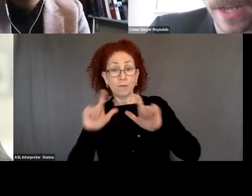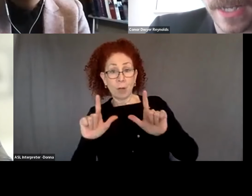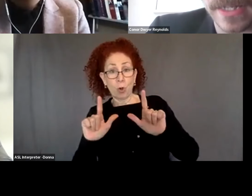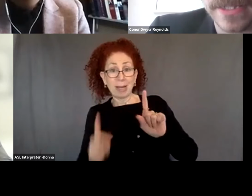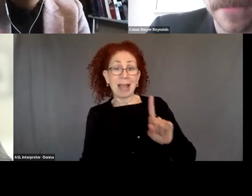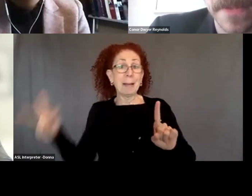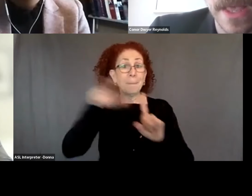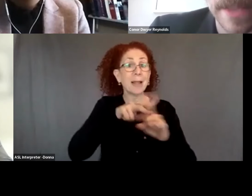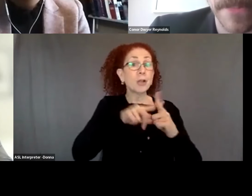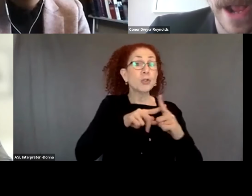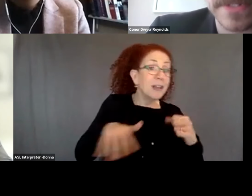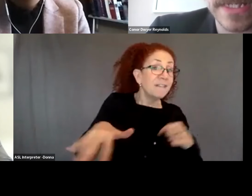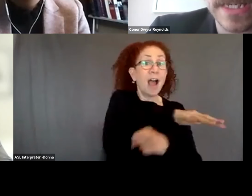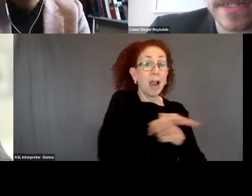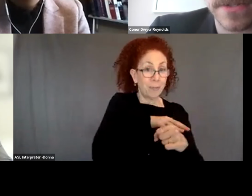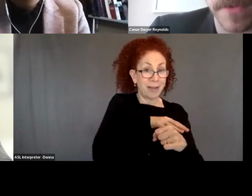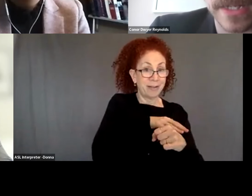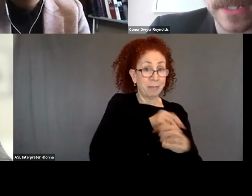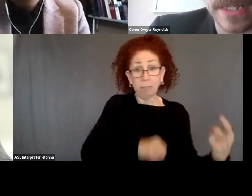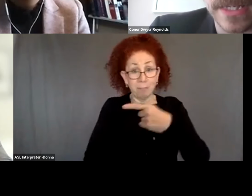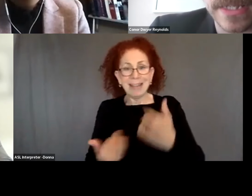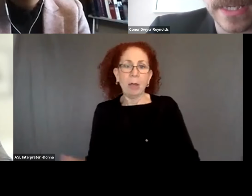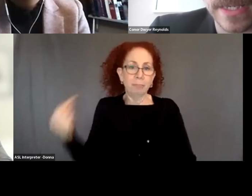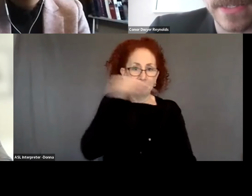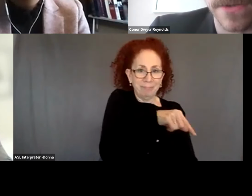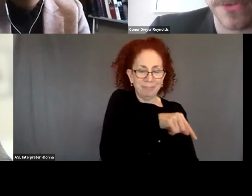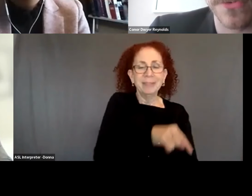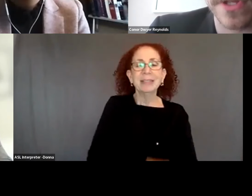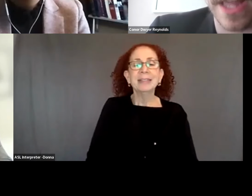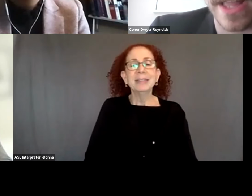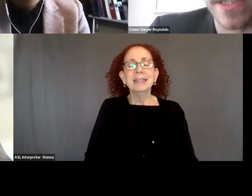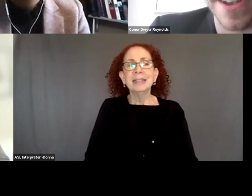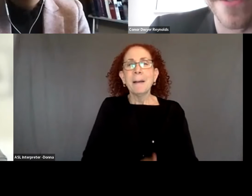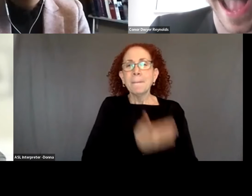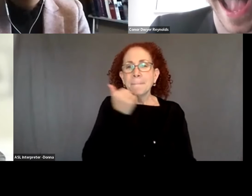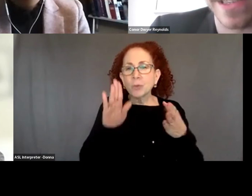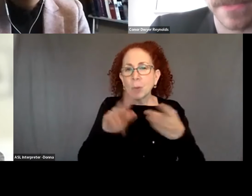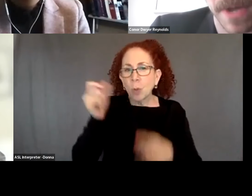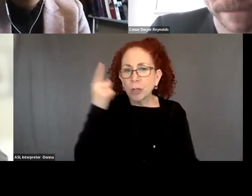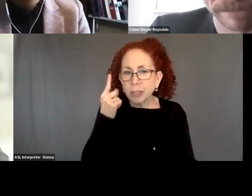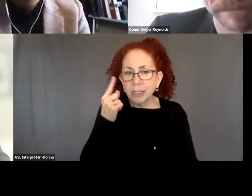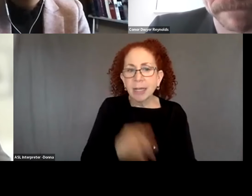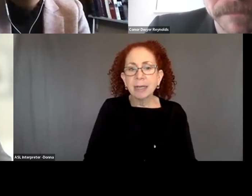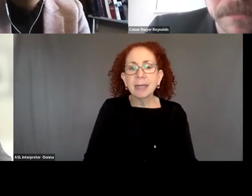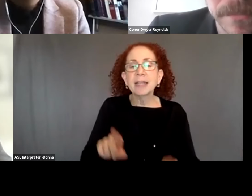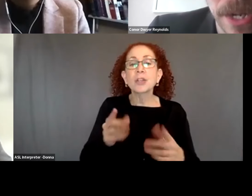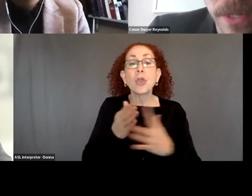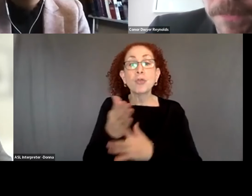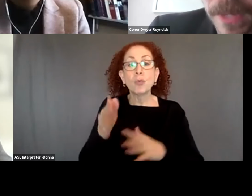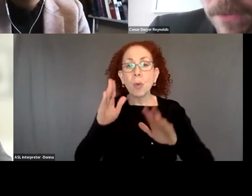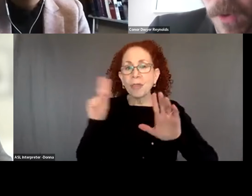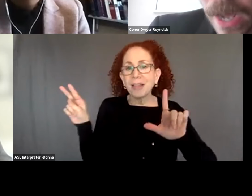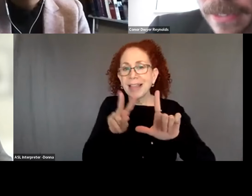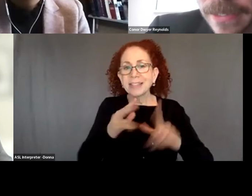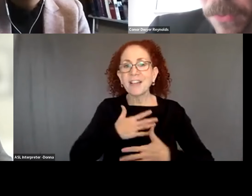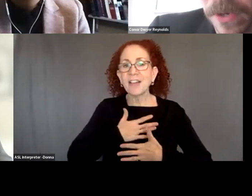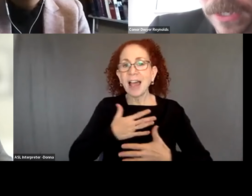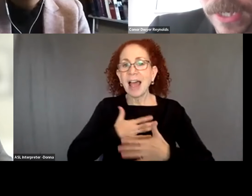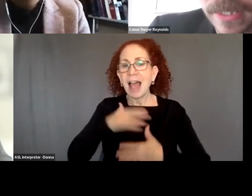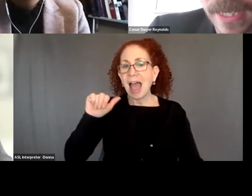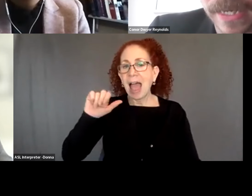environmental context. And perhaps the easiest way to see this is through the lens of asthma. And I'll explain why